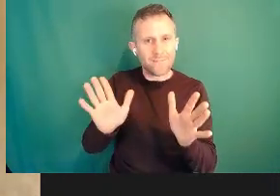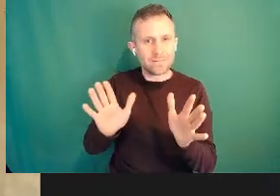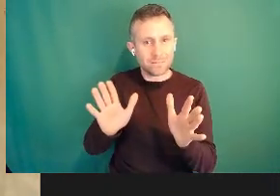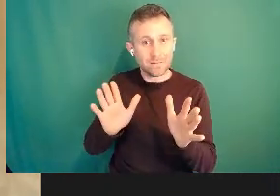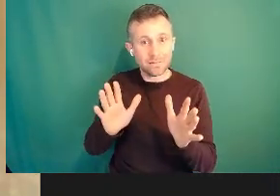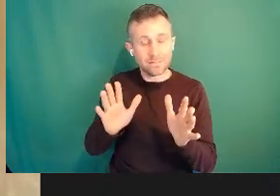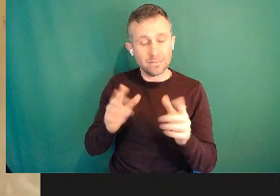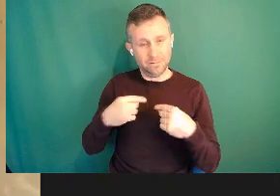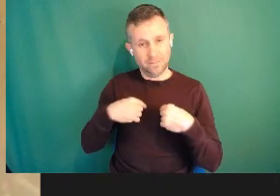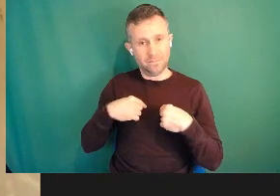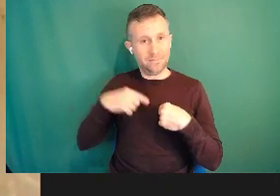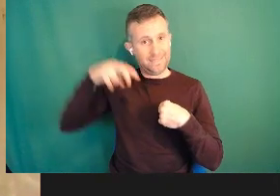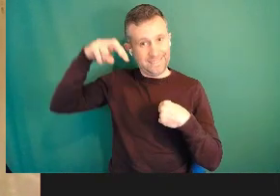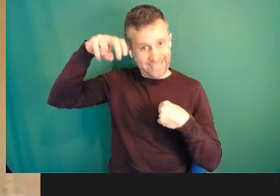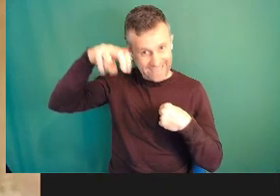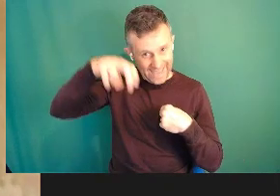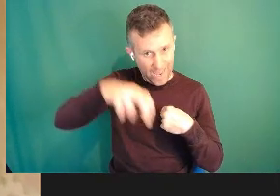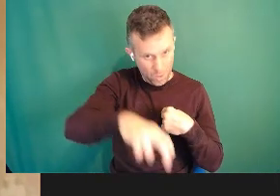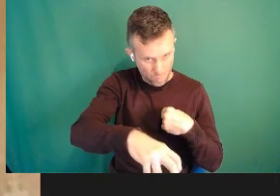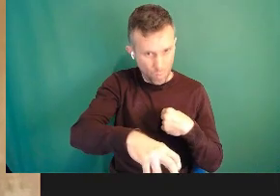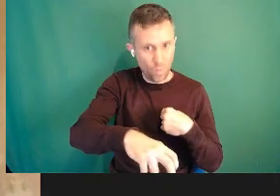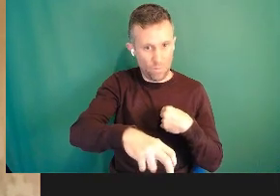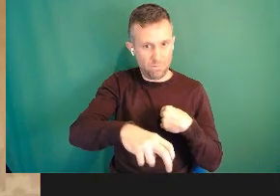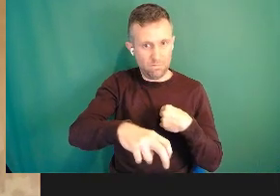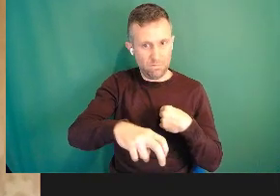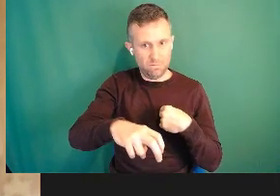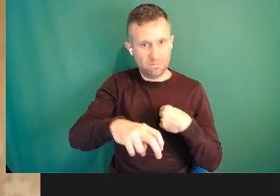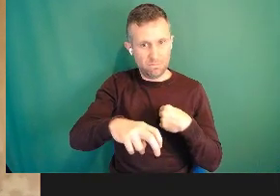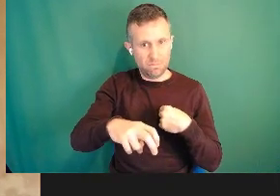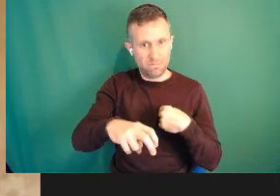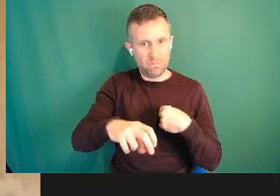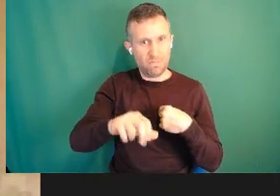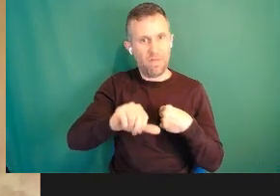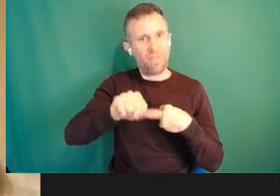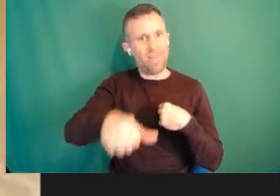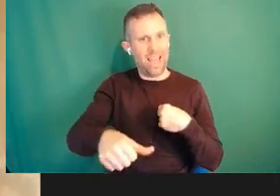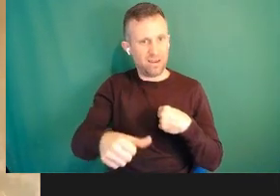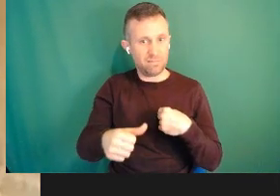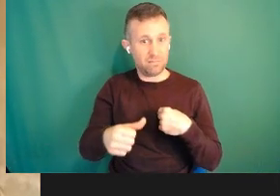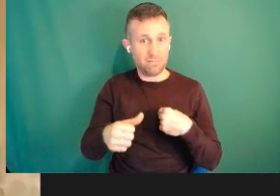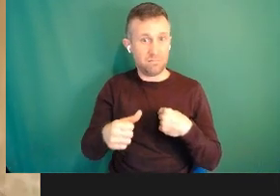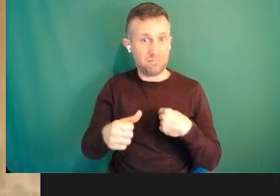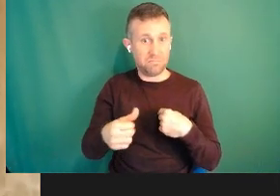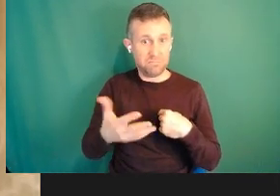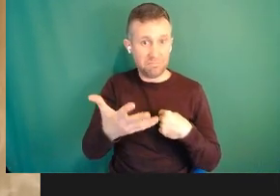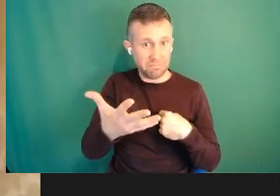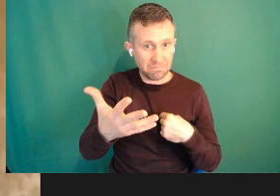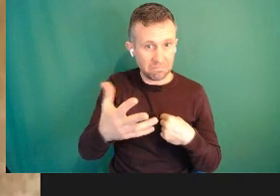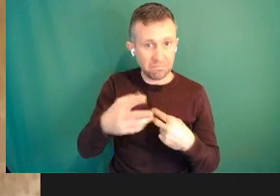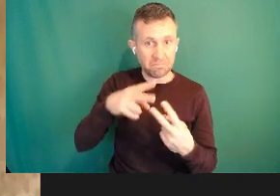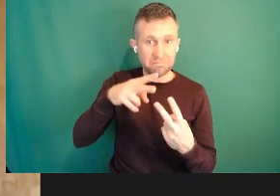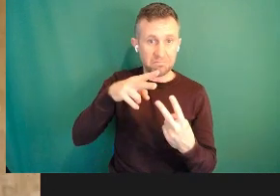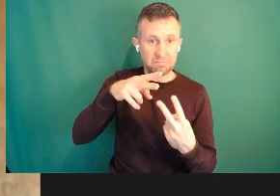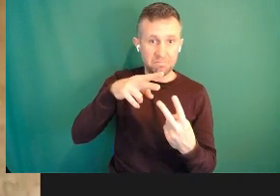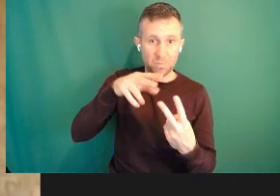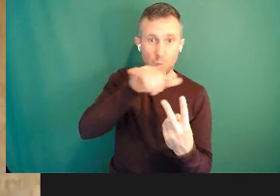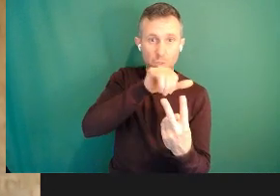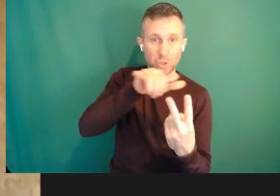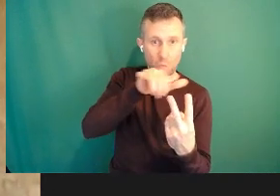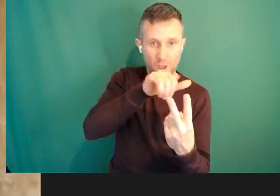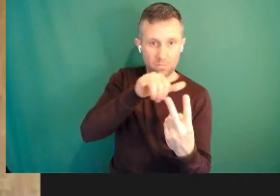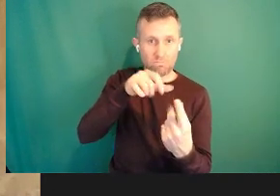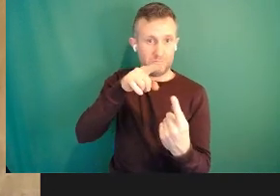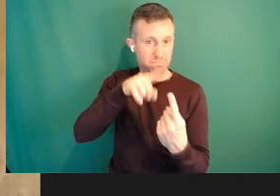And then the options, I've got two options for you, whether you would like to have option to ask me some questions or whether you'd like to see the kitchen.